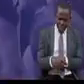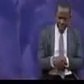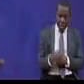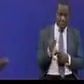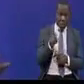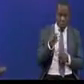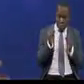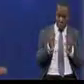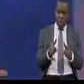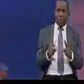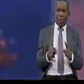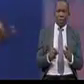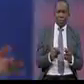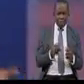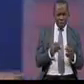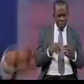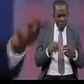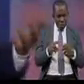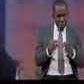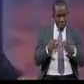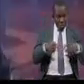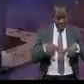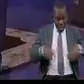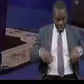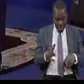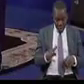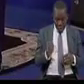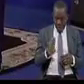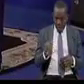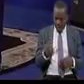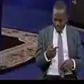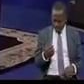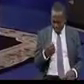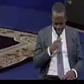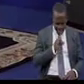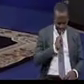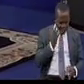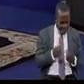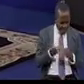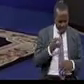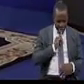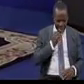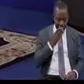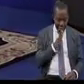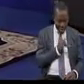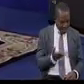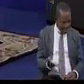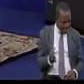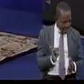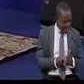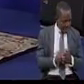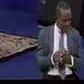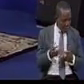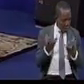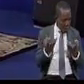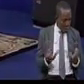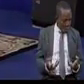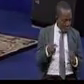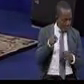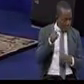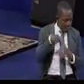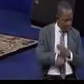baggage. If there's anything that will weigh you down, anything that will hinder your